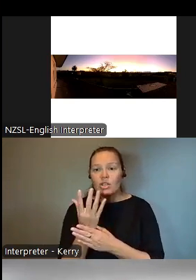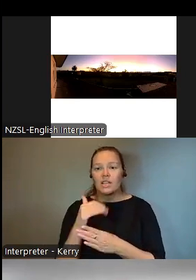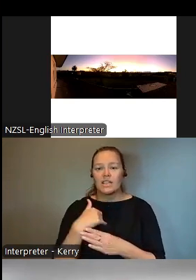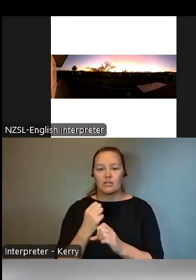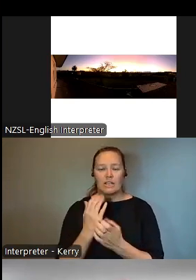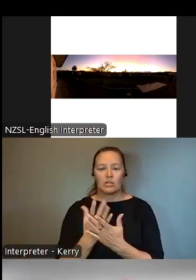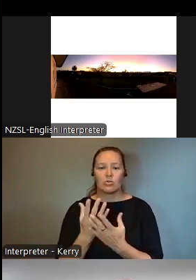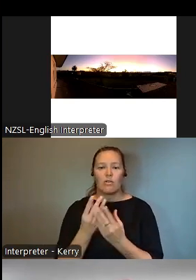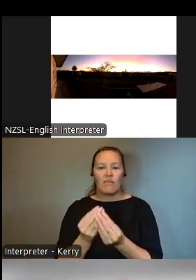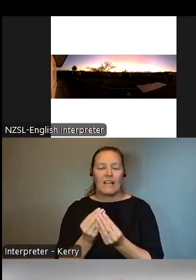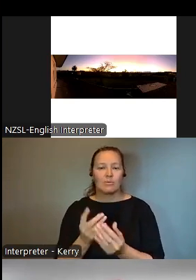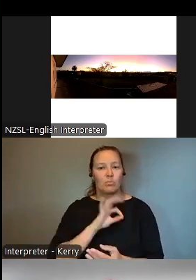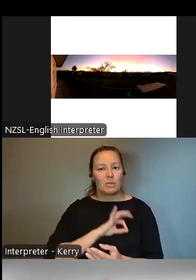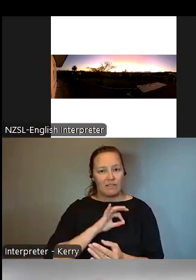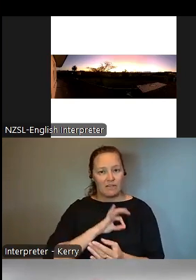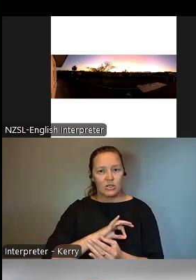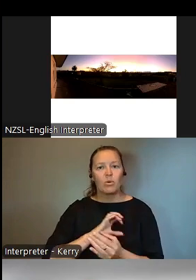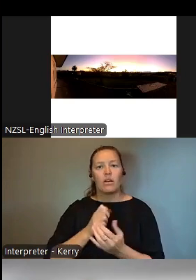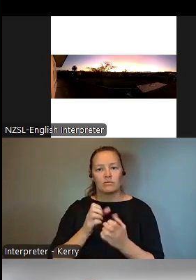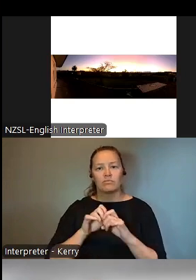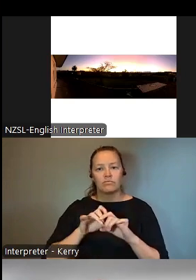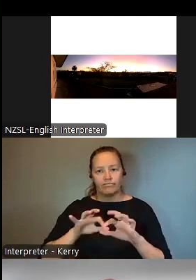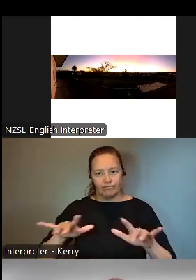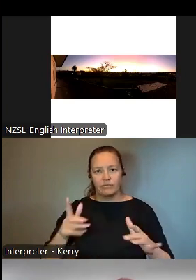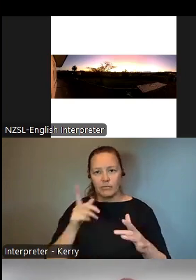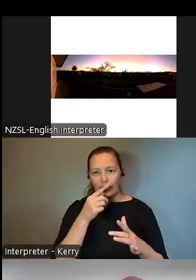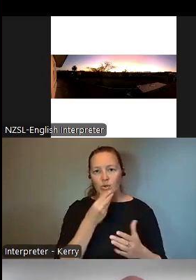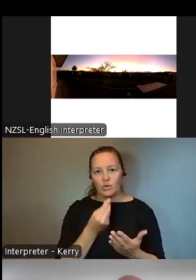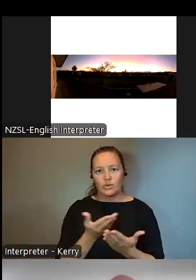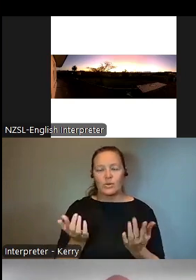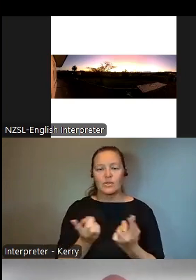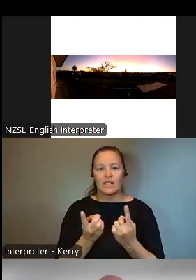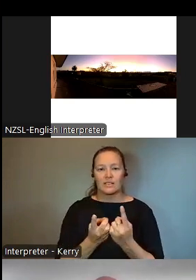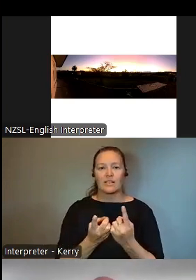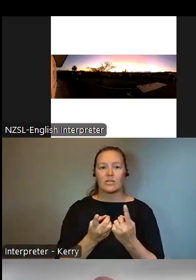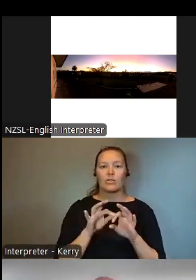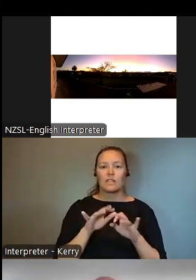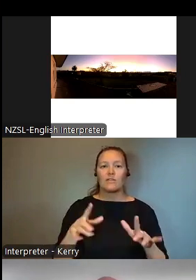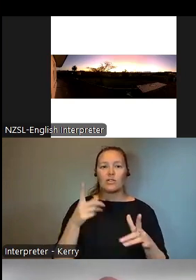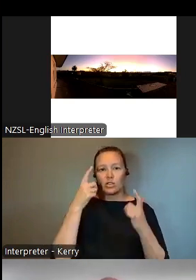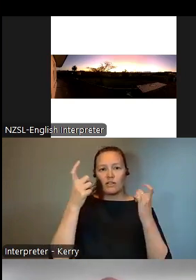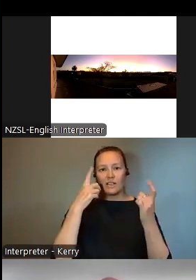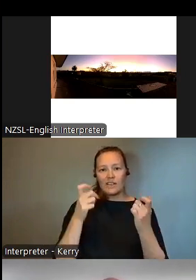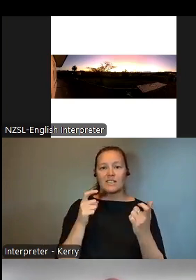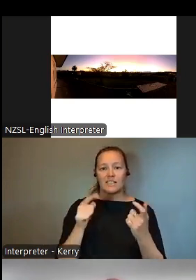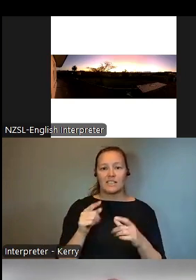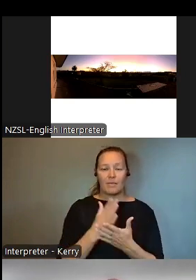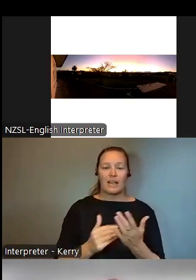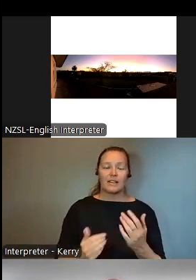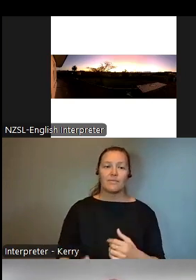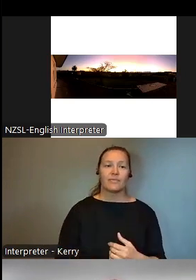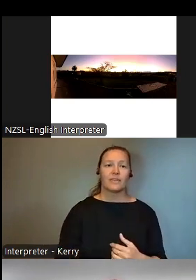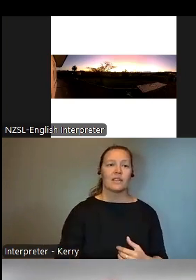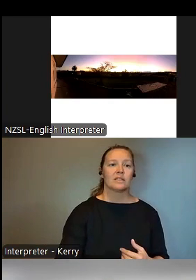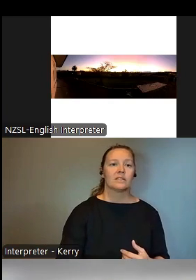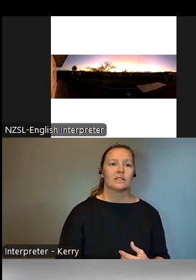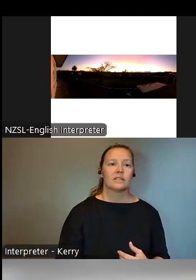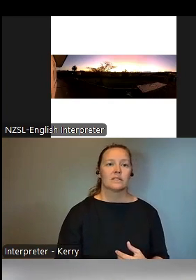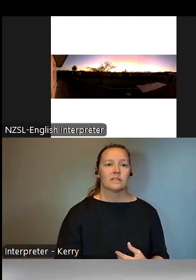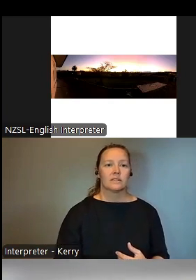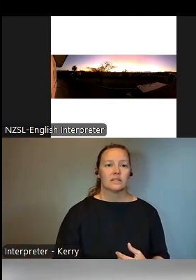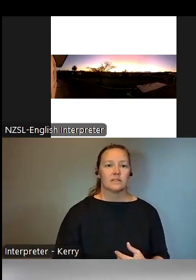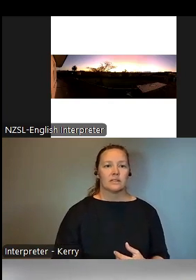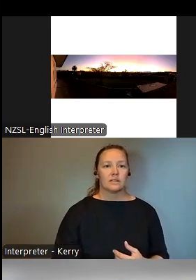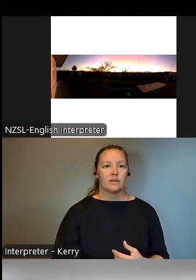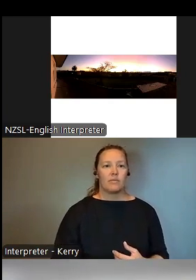It's important that they're widely adopted. And so this is where the diffusion of innovation comes through. Now, you may be